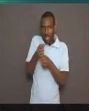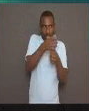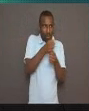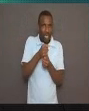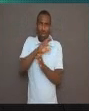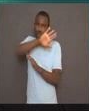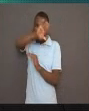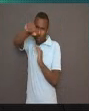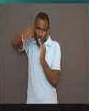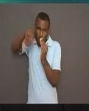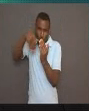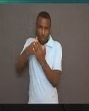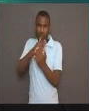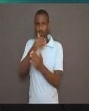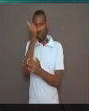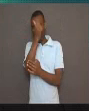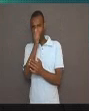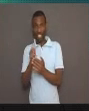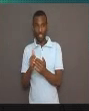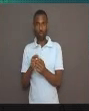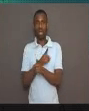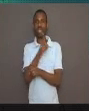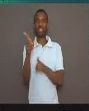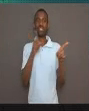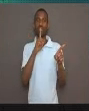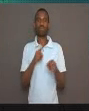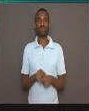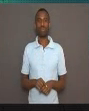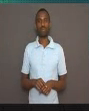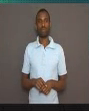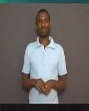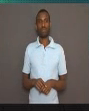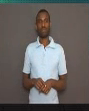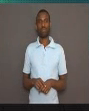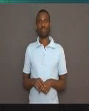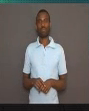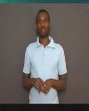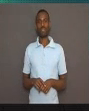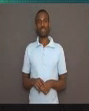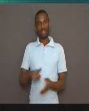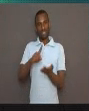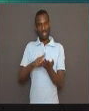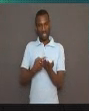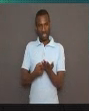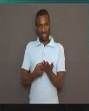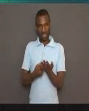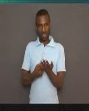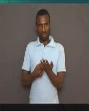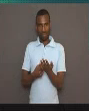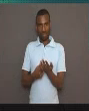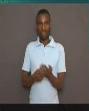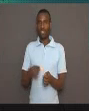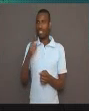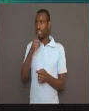Water molecules at the surface do not have molecules above them to pull at